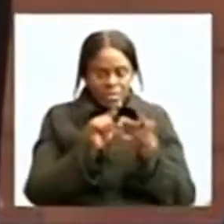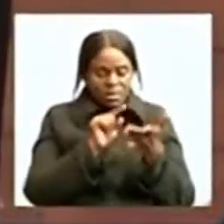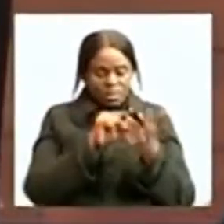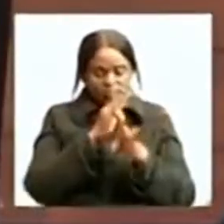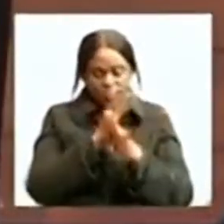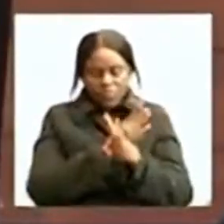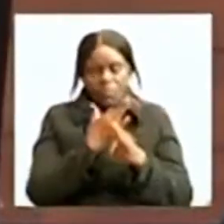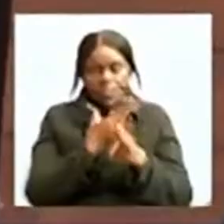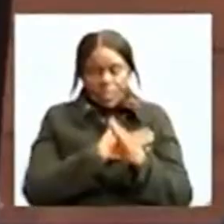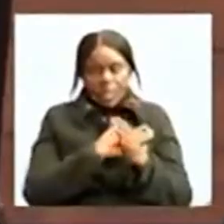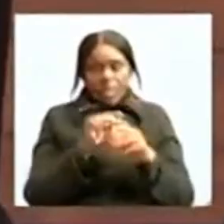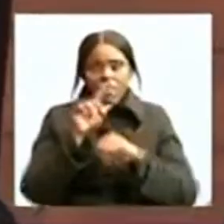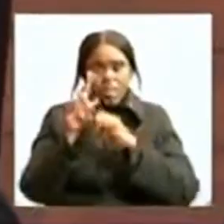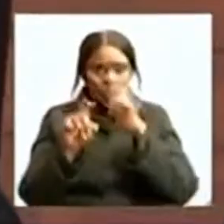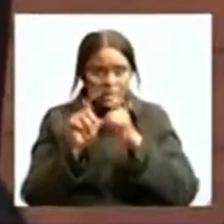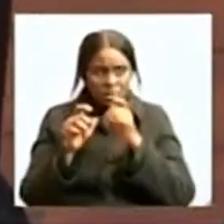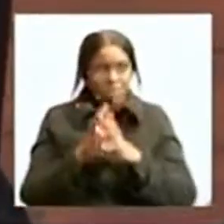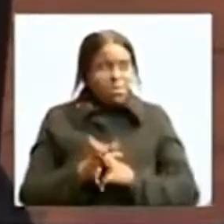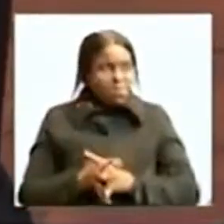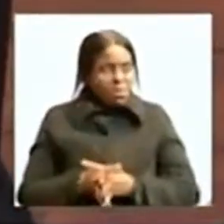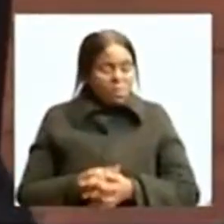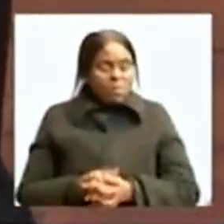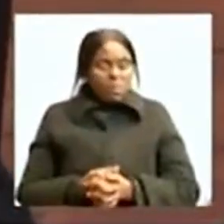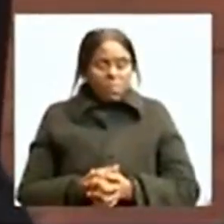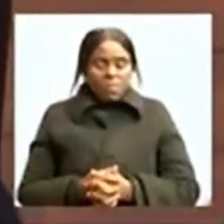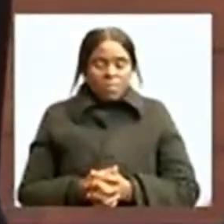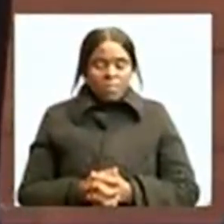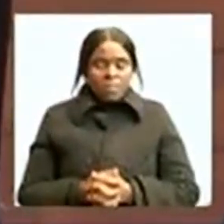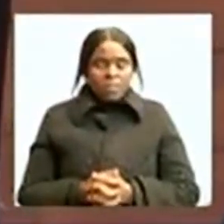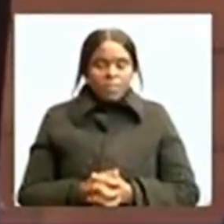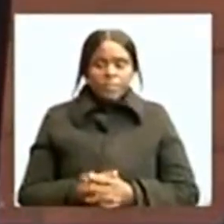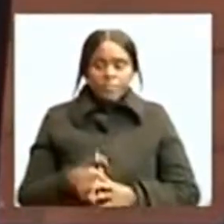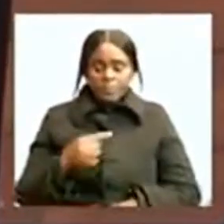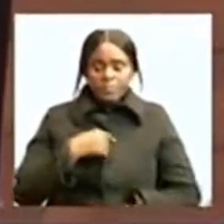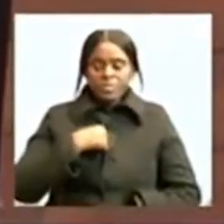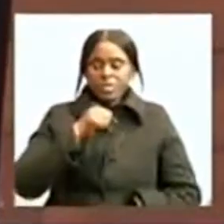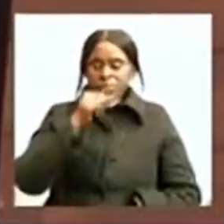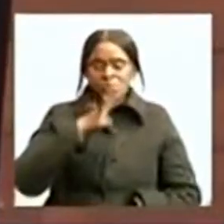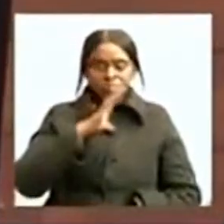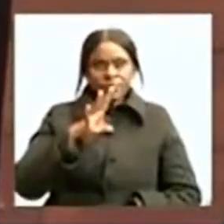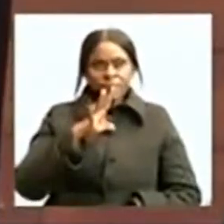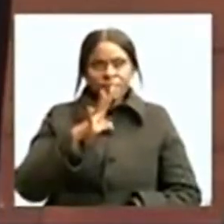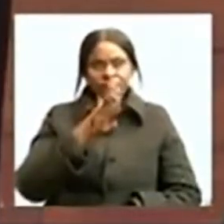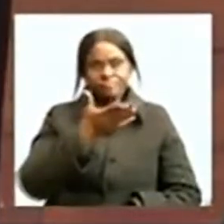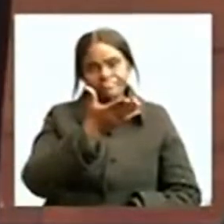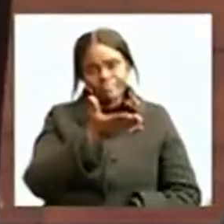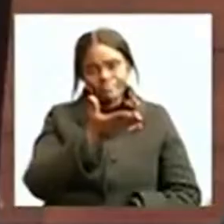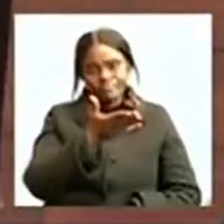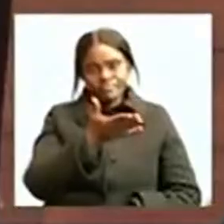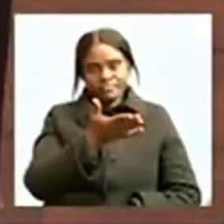my substantive question. Chairperson, I'm not comfortable with the response from